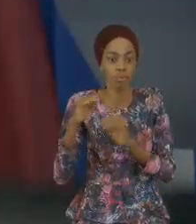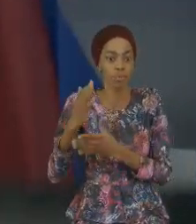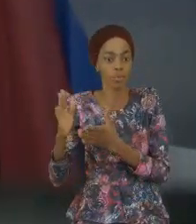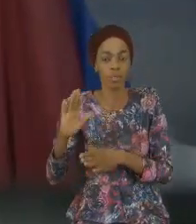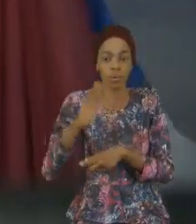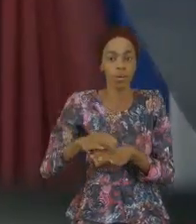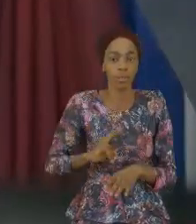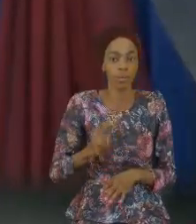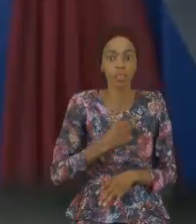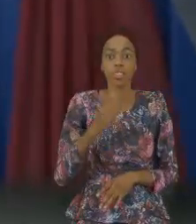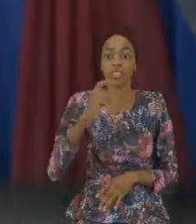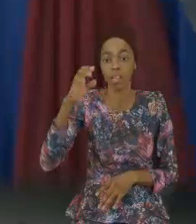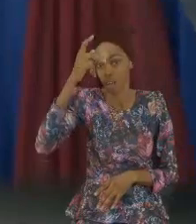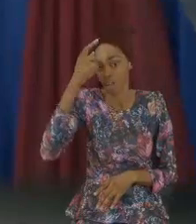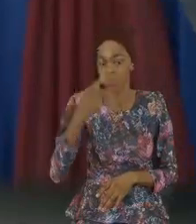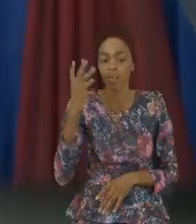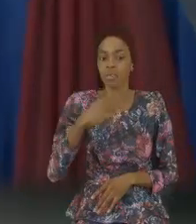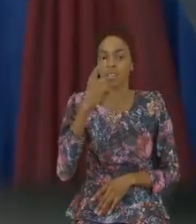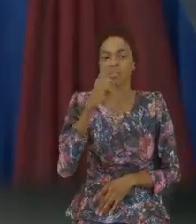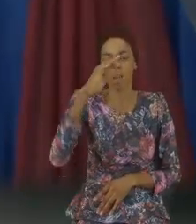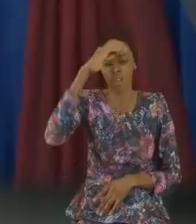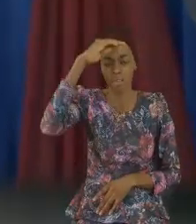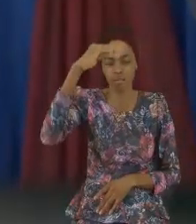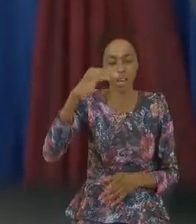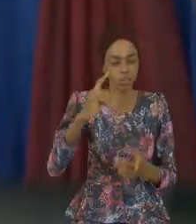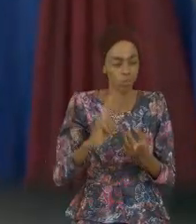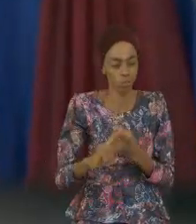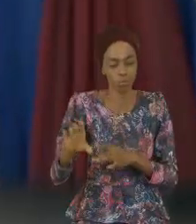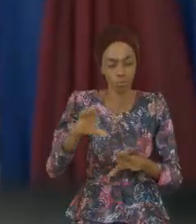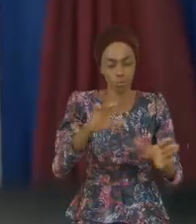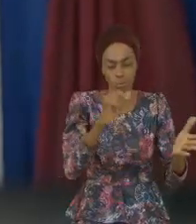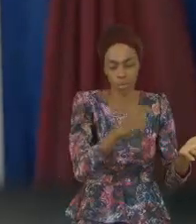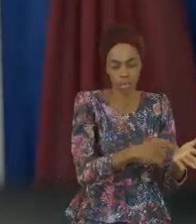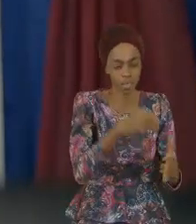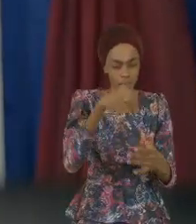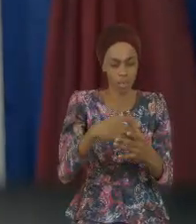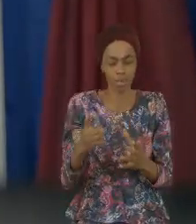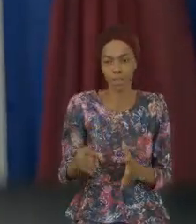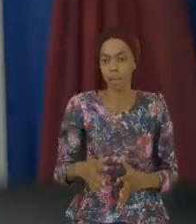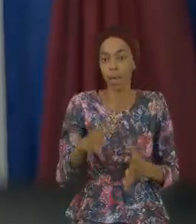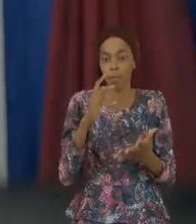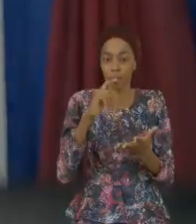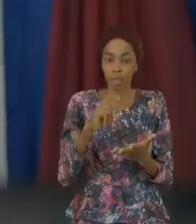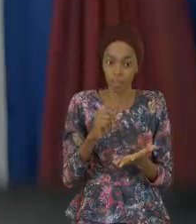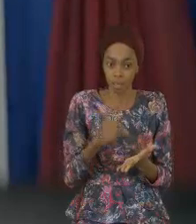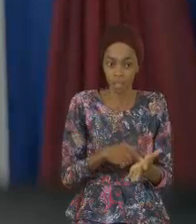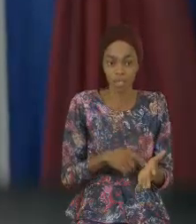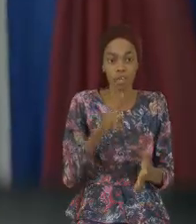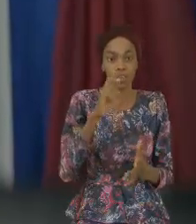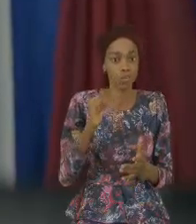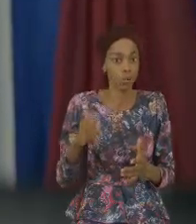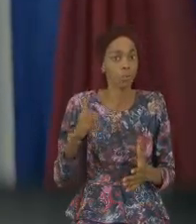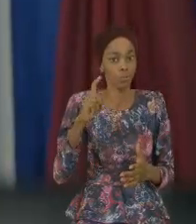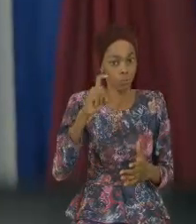us. They'll say, you're the man to play that part in the game, so we have to impose this on